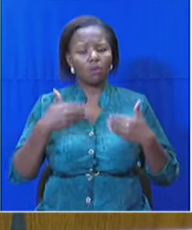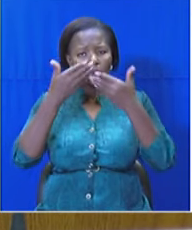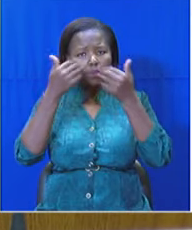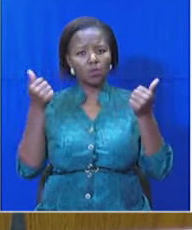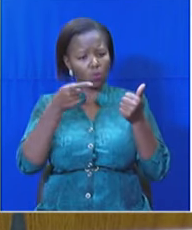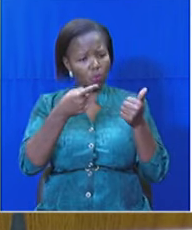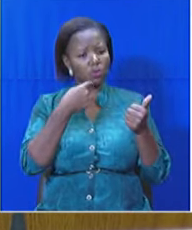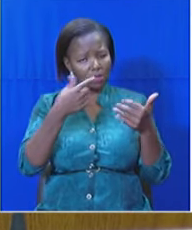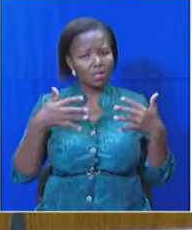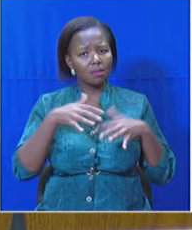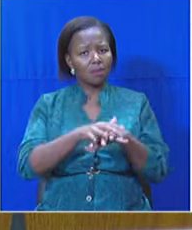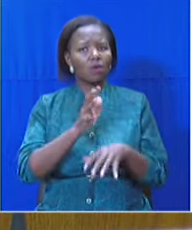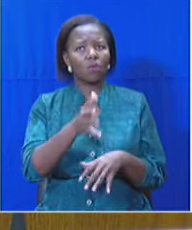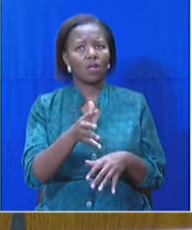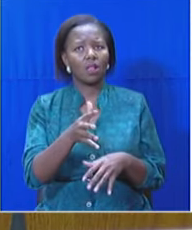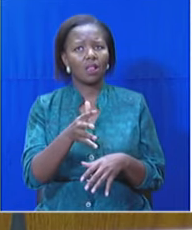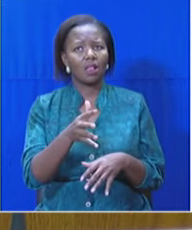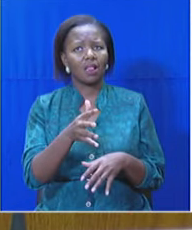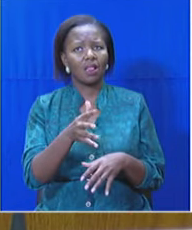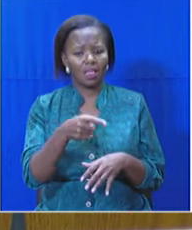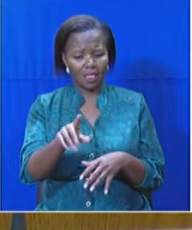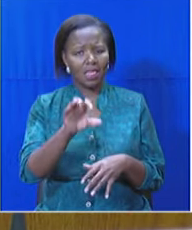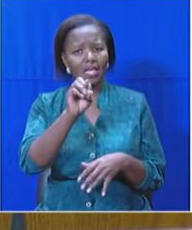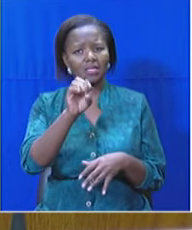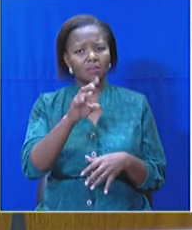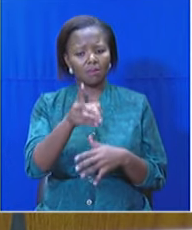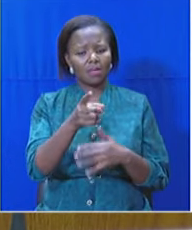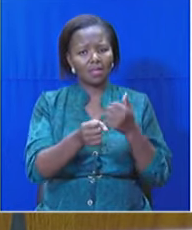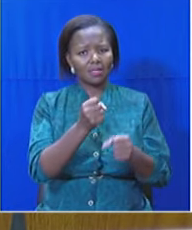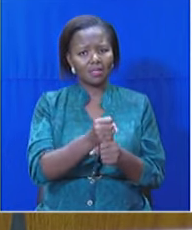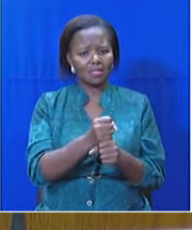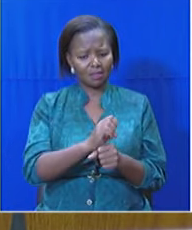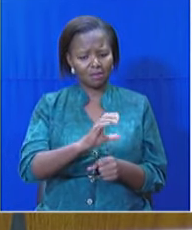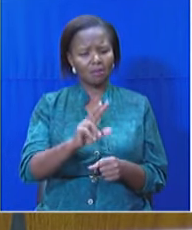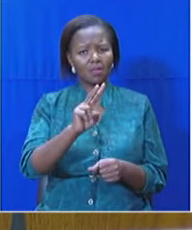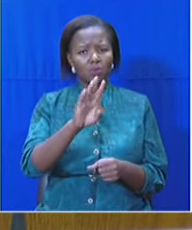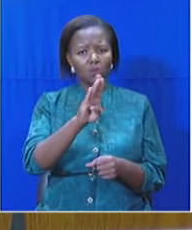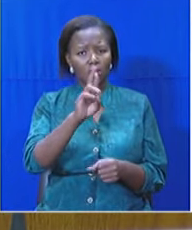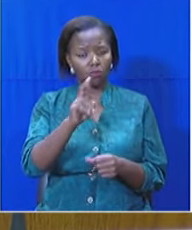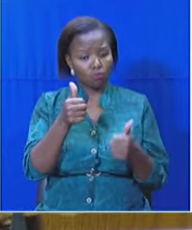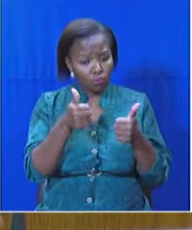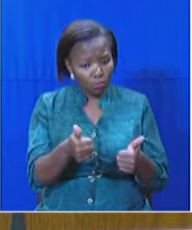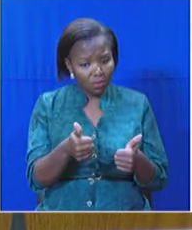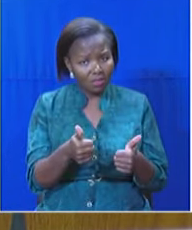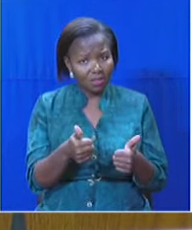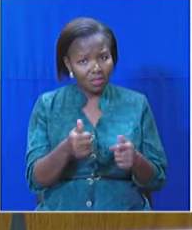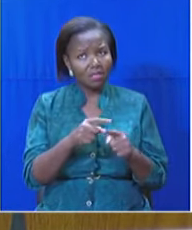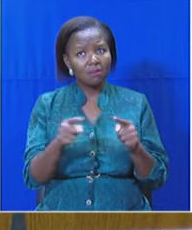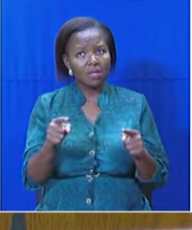to be implemented in September this year, 2 billion rand, which is great. We